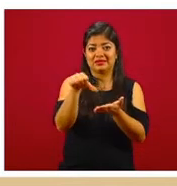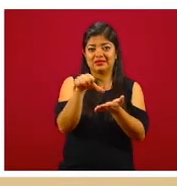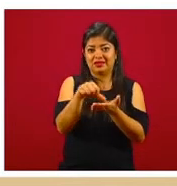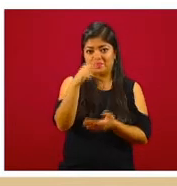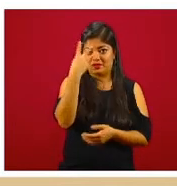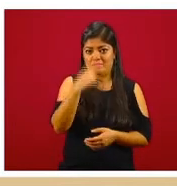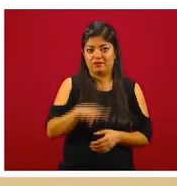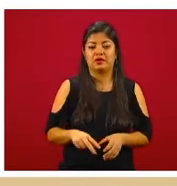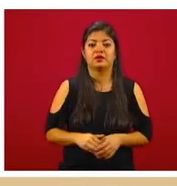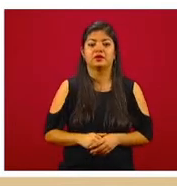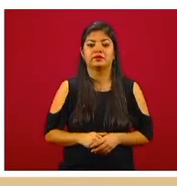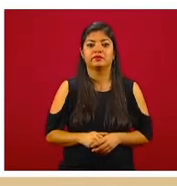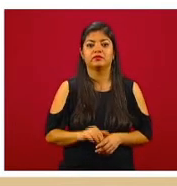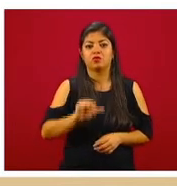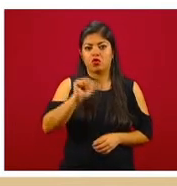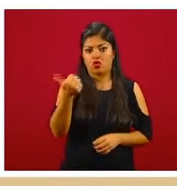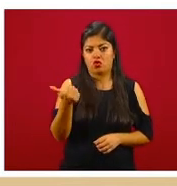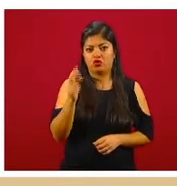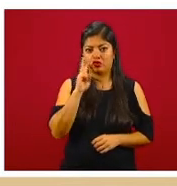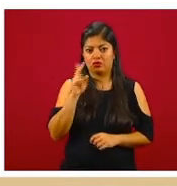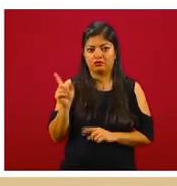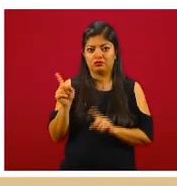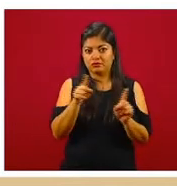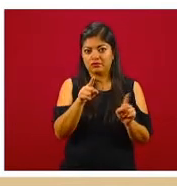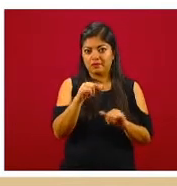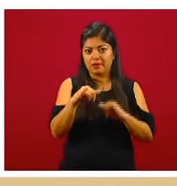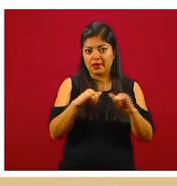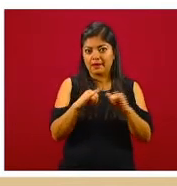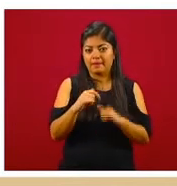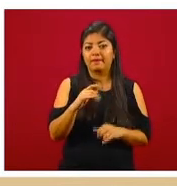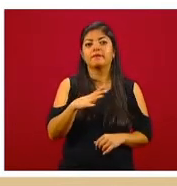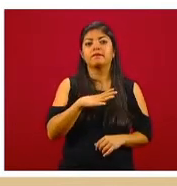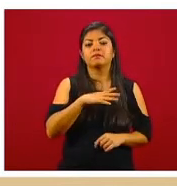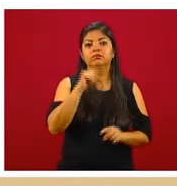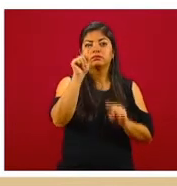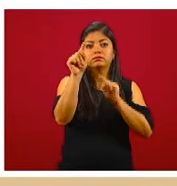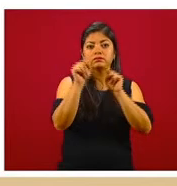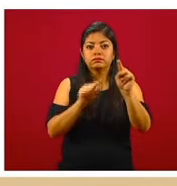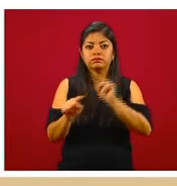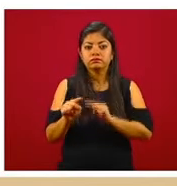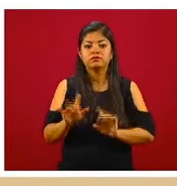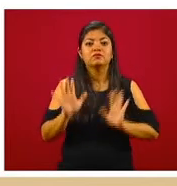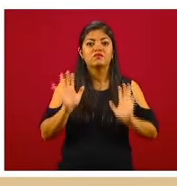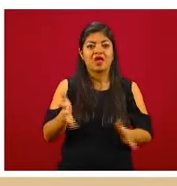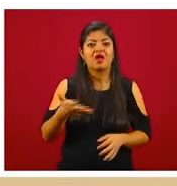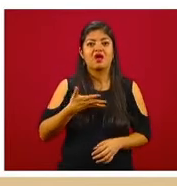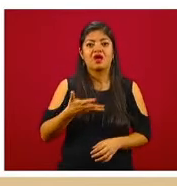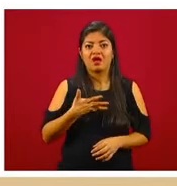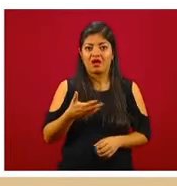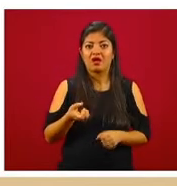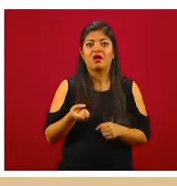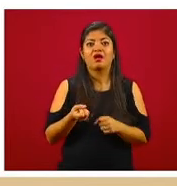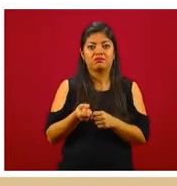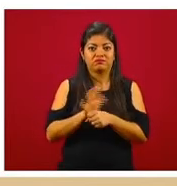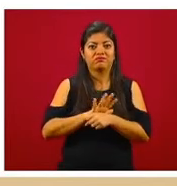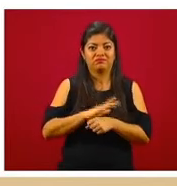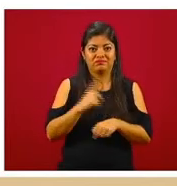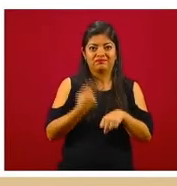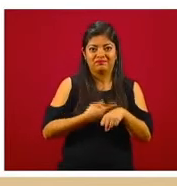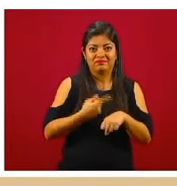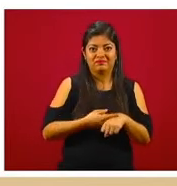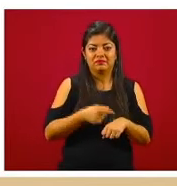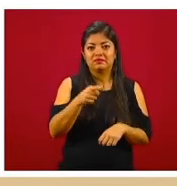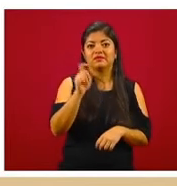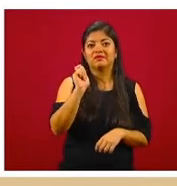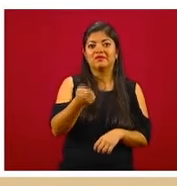Mexico City. En la siguiente, Over lo que podemos 33% apreciar of es the los Mexican casos population lives in the Valley of confirmados Mexico. en los últimos On 14 my días, next que son la slide, parte you activa de can